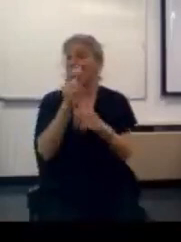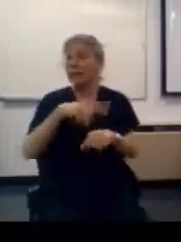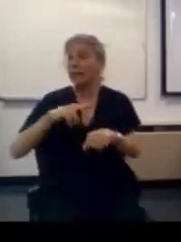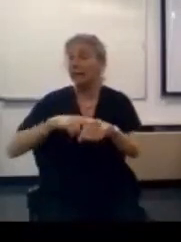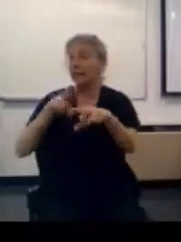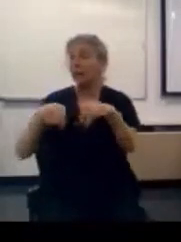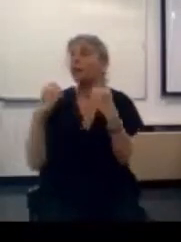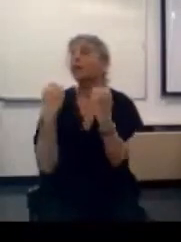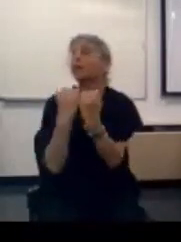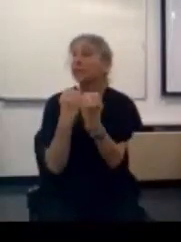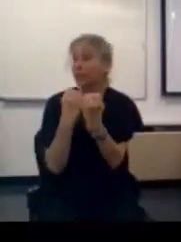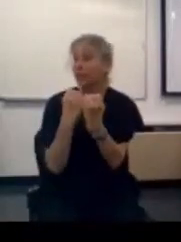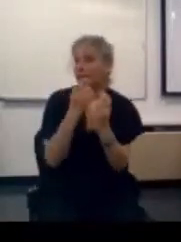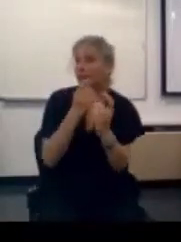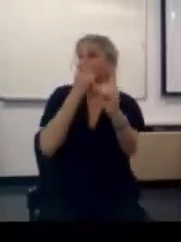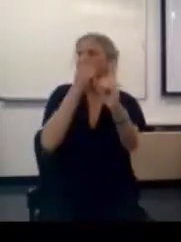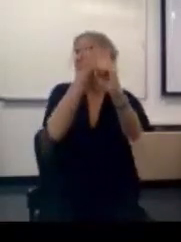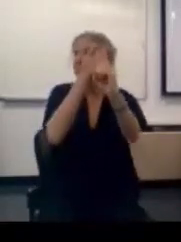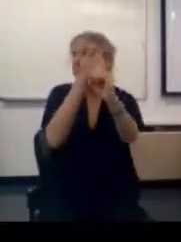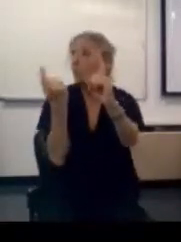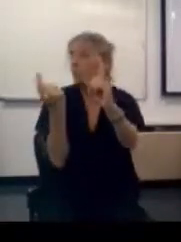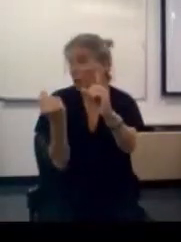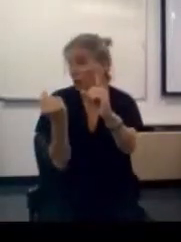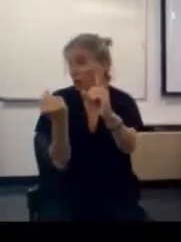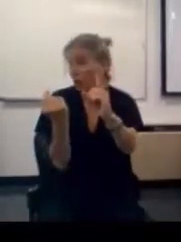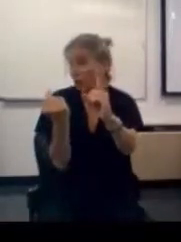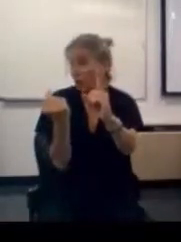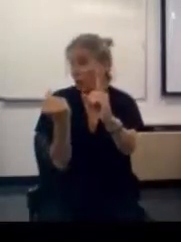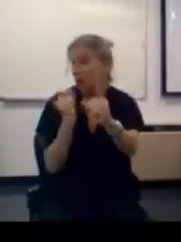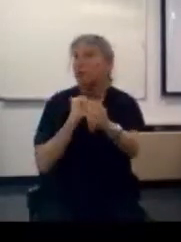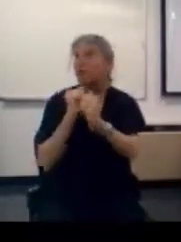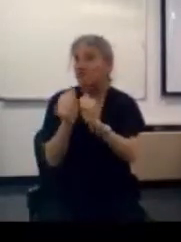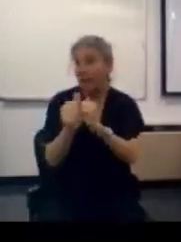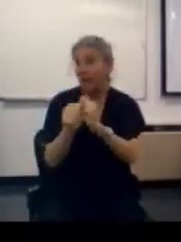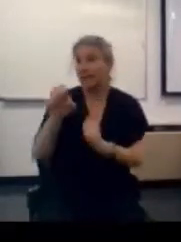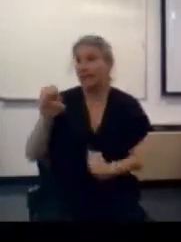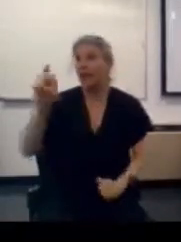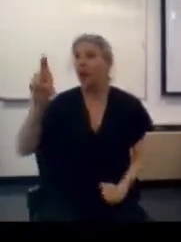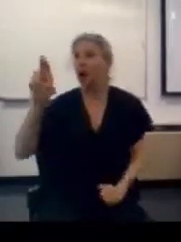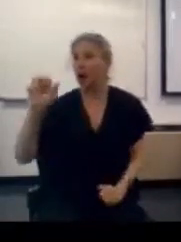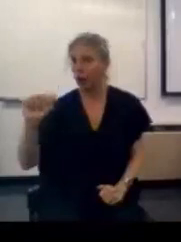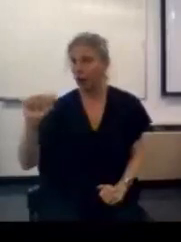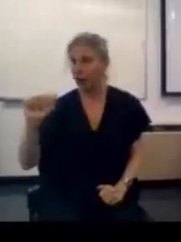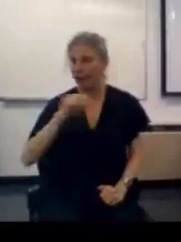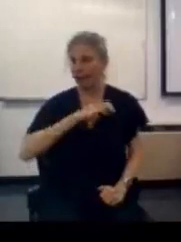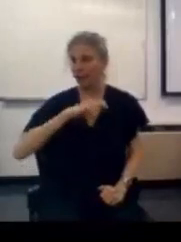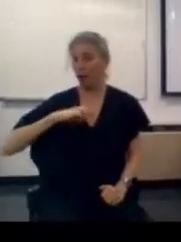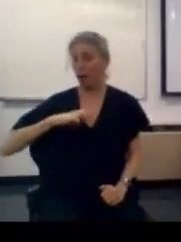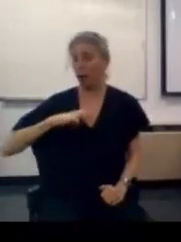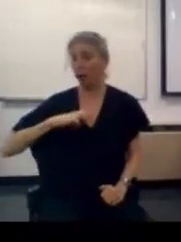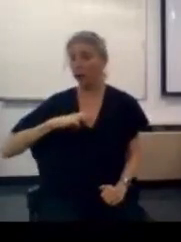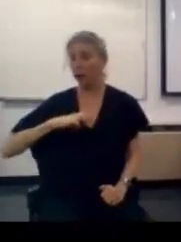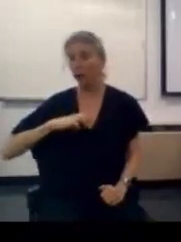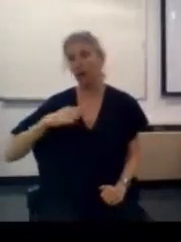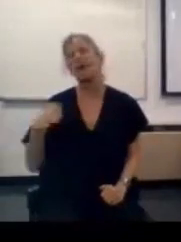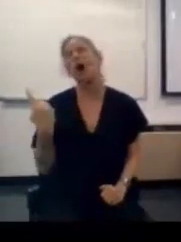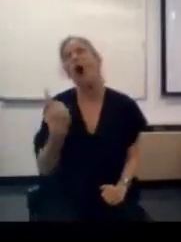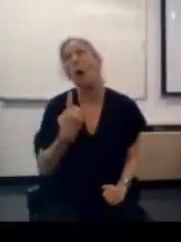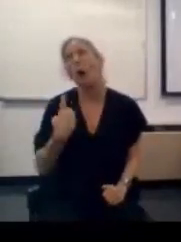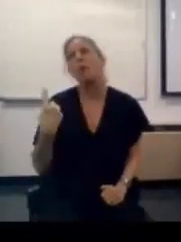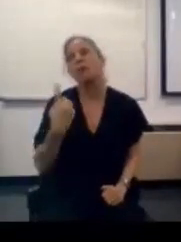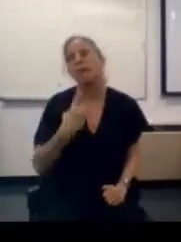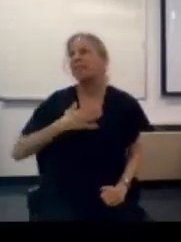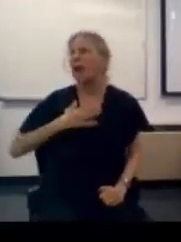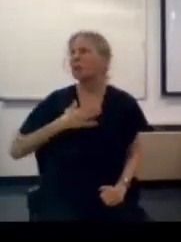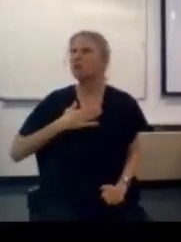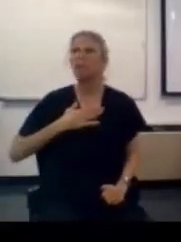was recruited to lead a national organization whose mission is, as a coalition, to pass the Equal Rights Amendment in Congress.